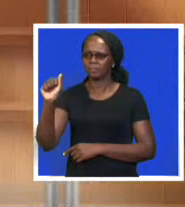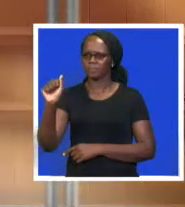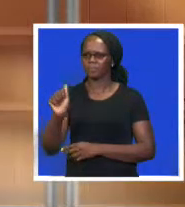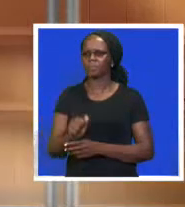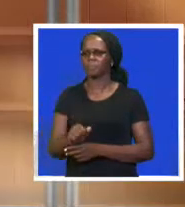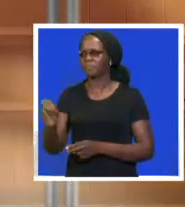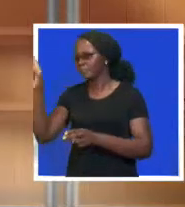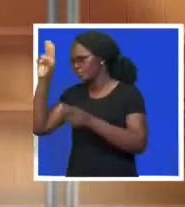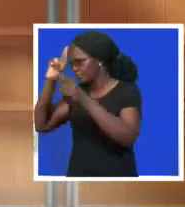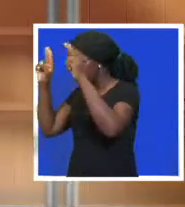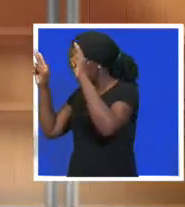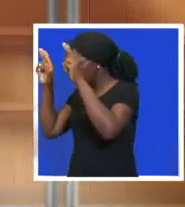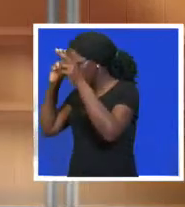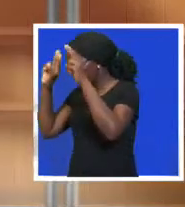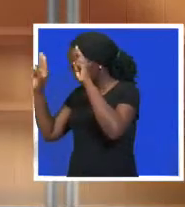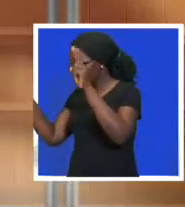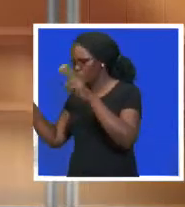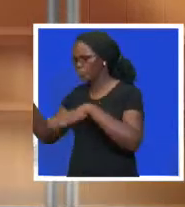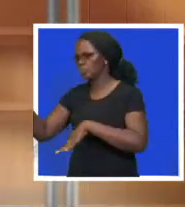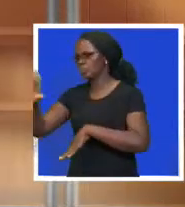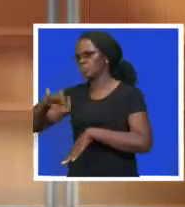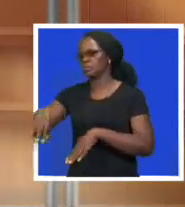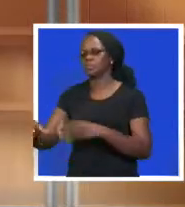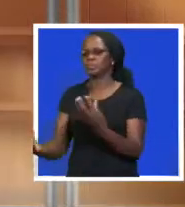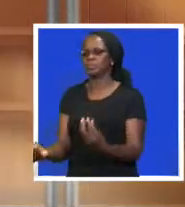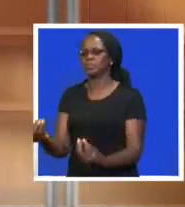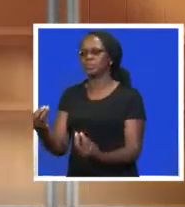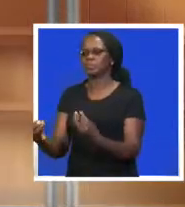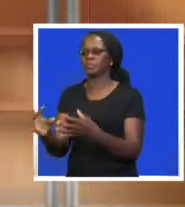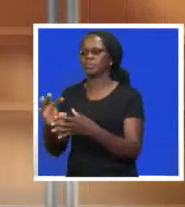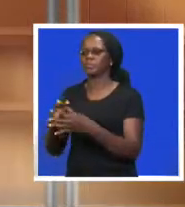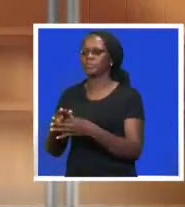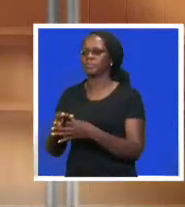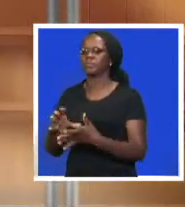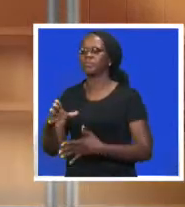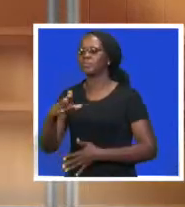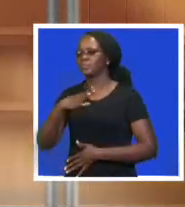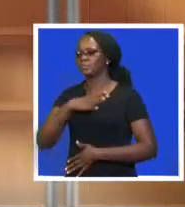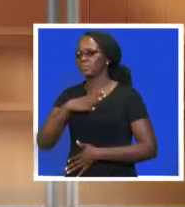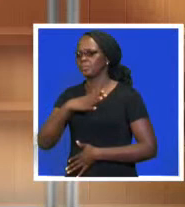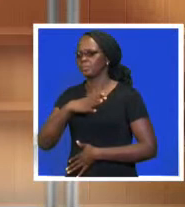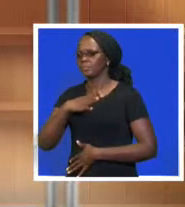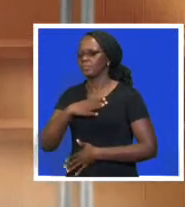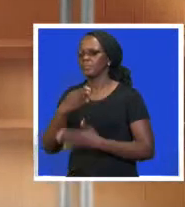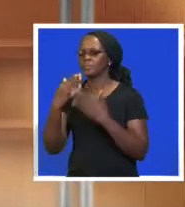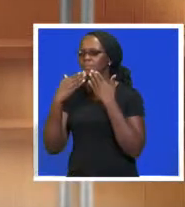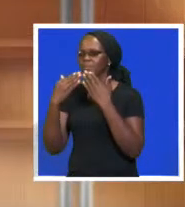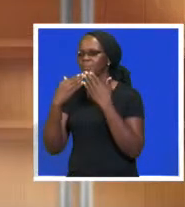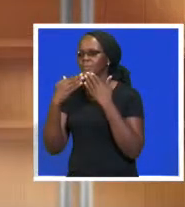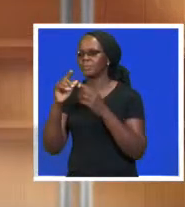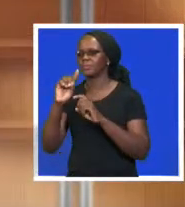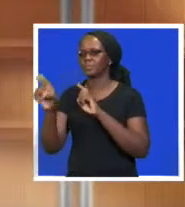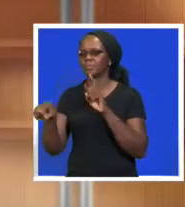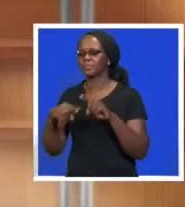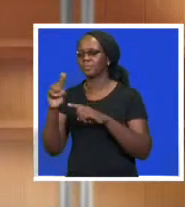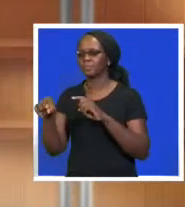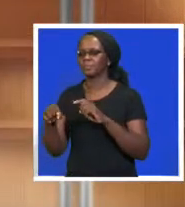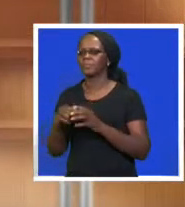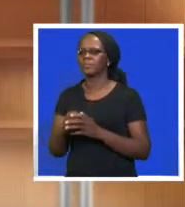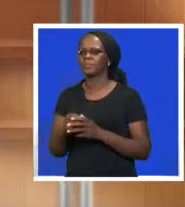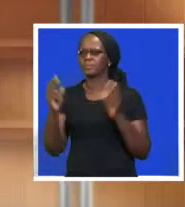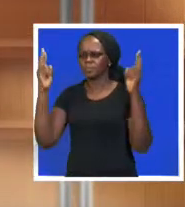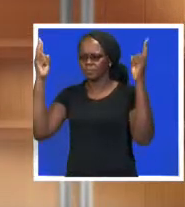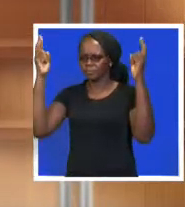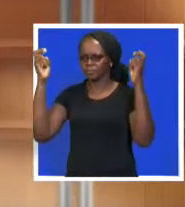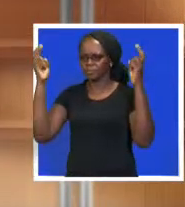Afternoon, Lirato. Afternoon to the night home. How are you today? I'm fine. How are you? I'm alright. Thanks for asking. So today's topic is